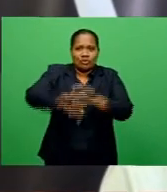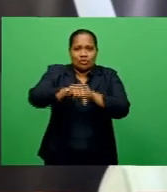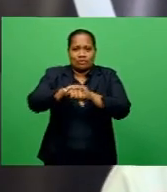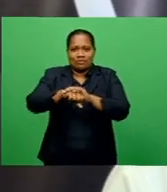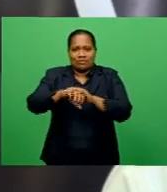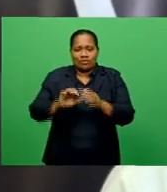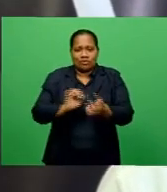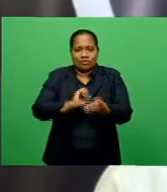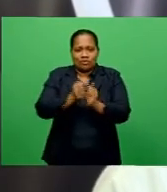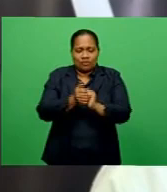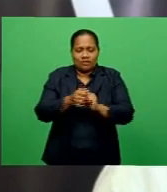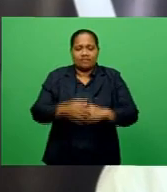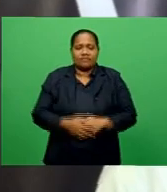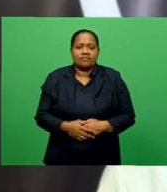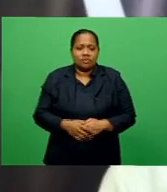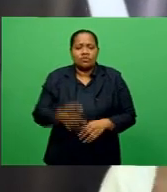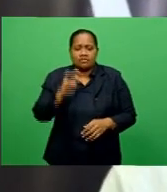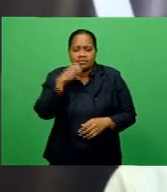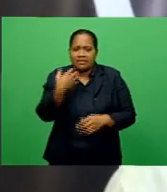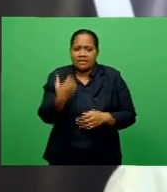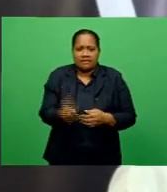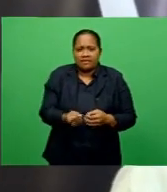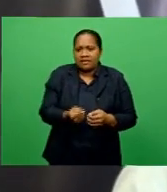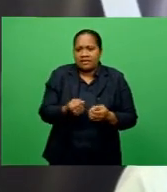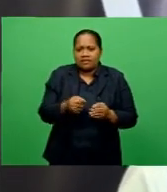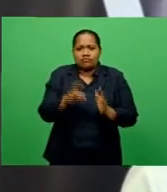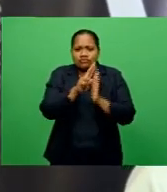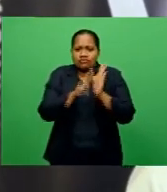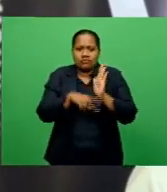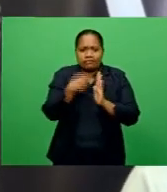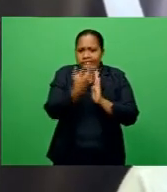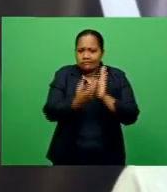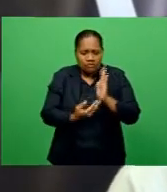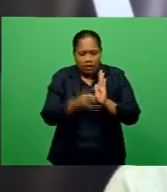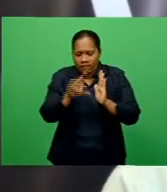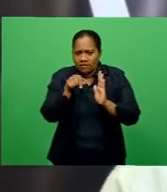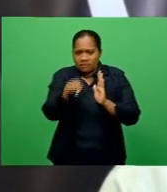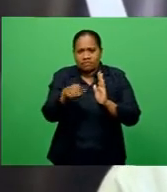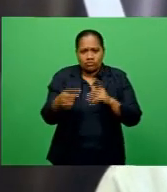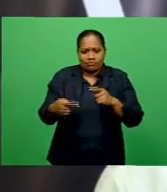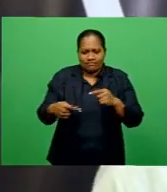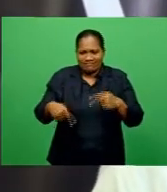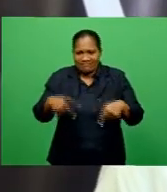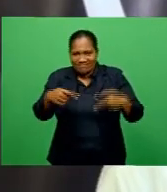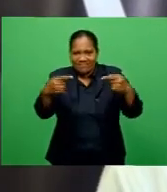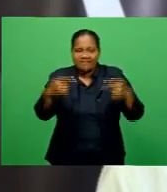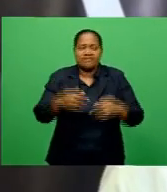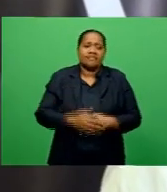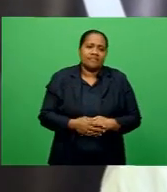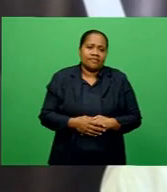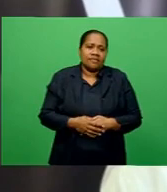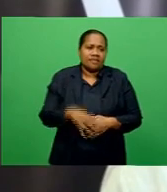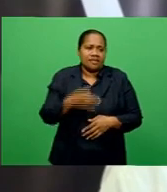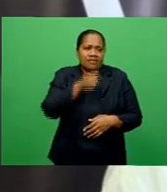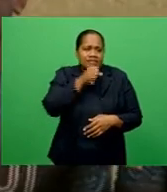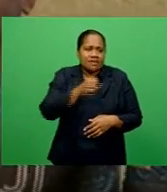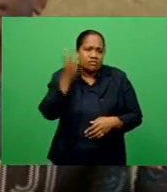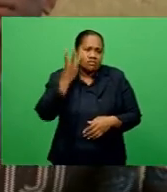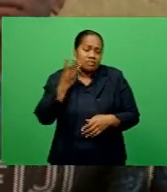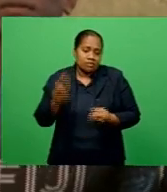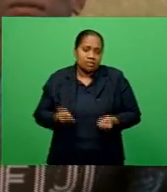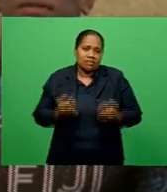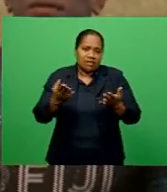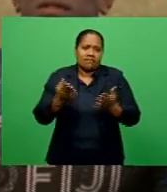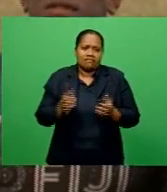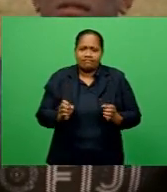and regulations of the tournament and so forth, and run a 2-day tournament both for men and women to give our players the opportunity to